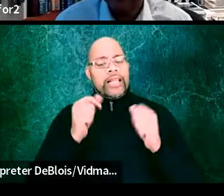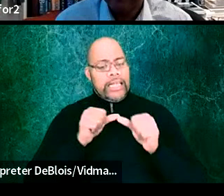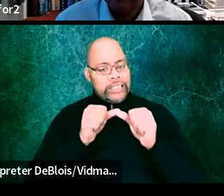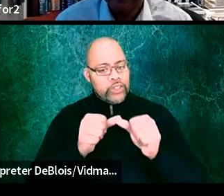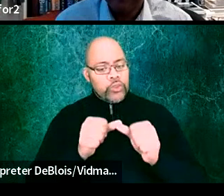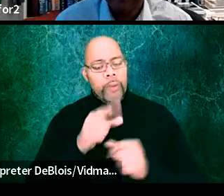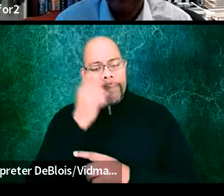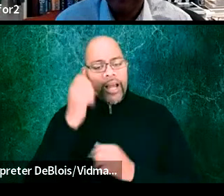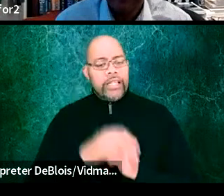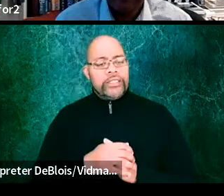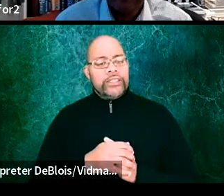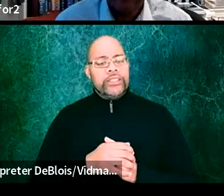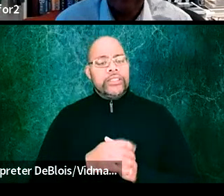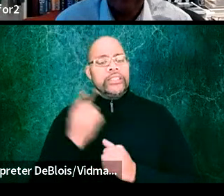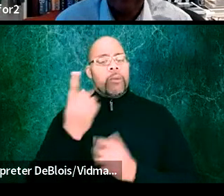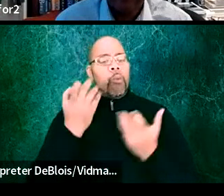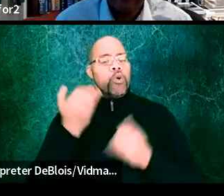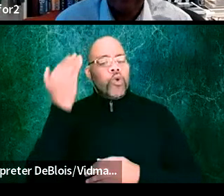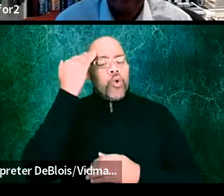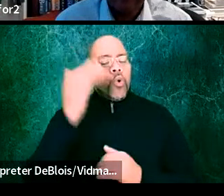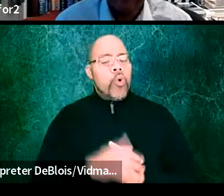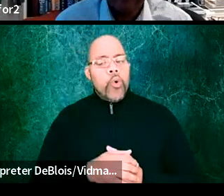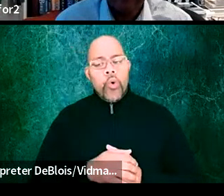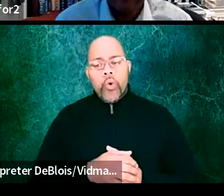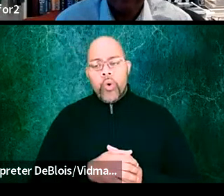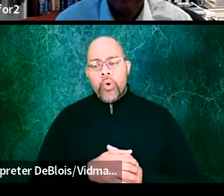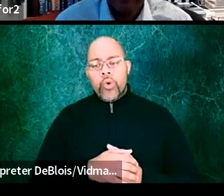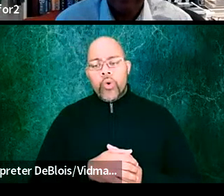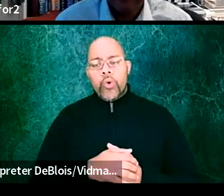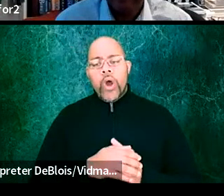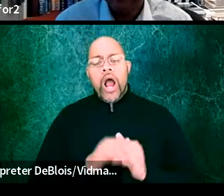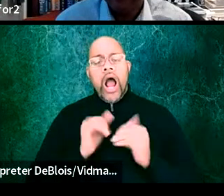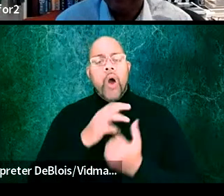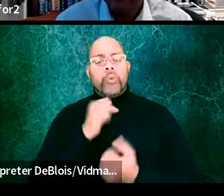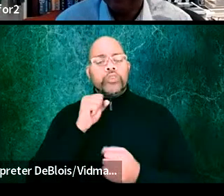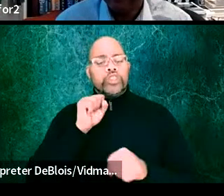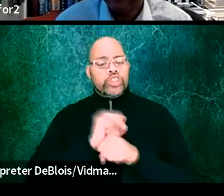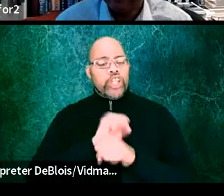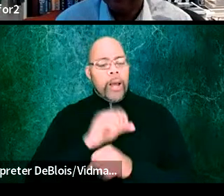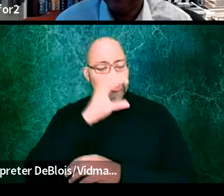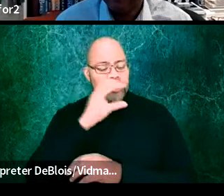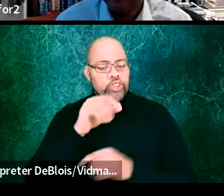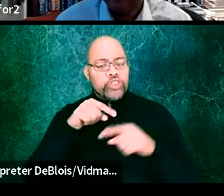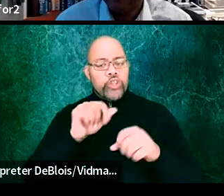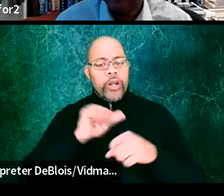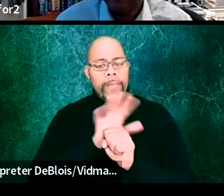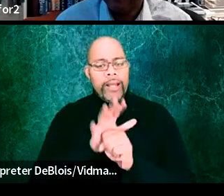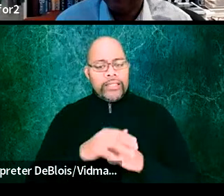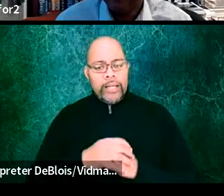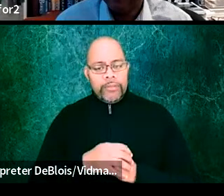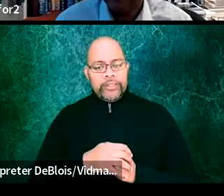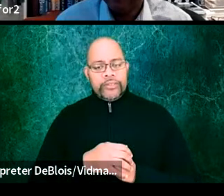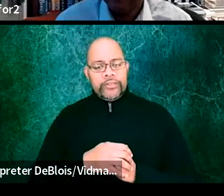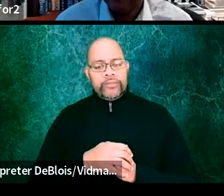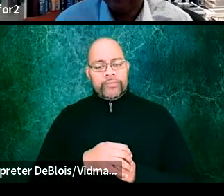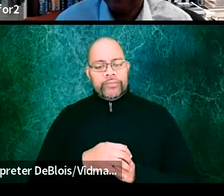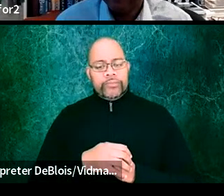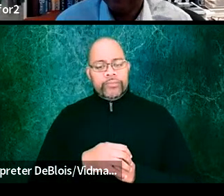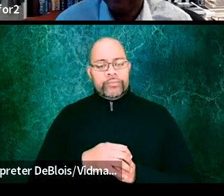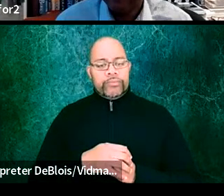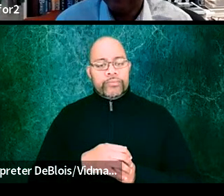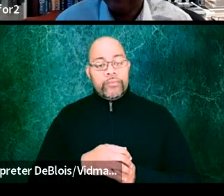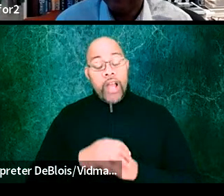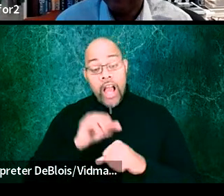continue, because somebody wants to know, Prince Saya, how was the job search during the pandemic? The